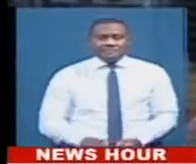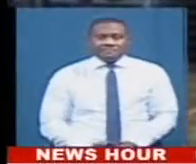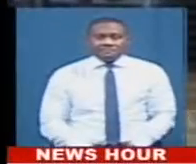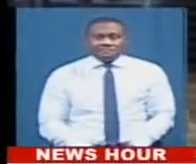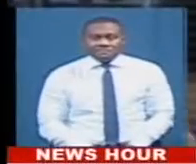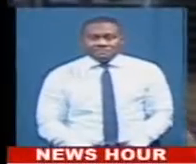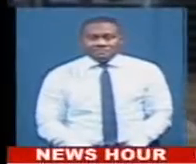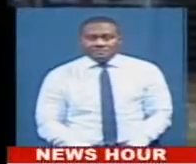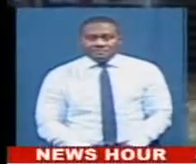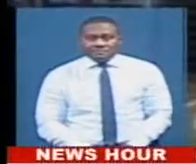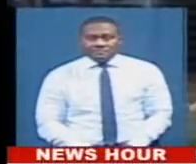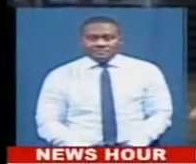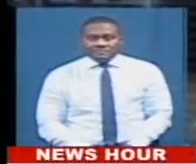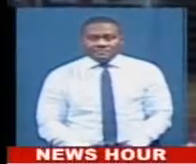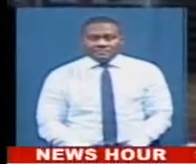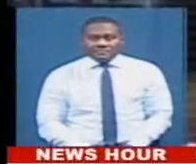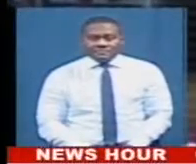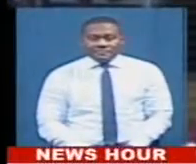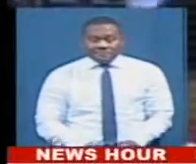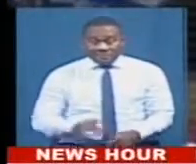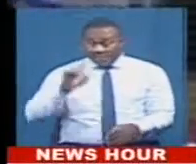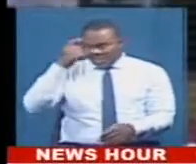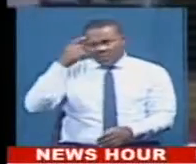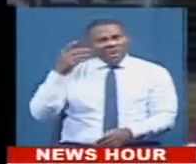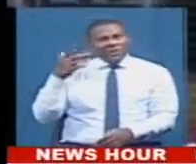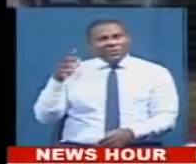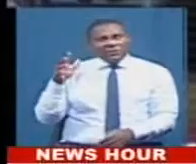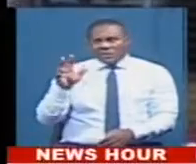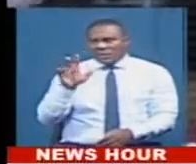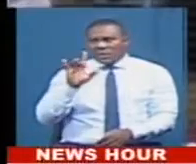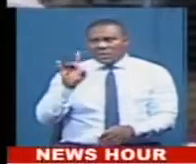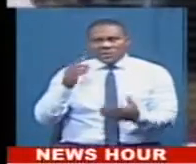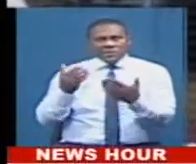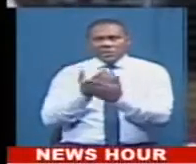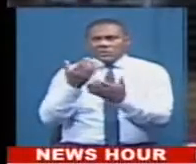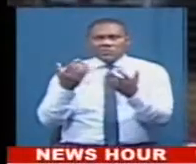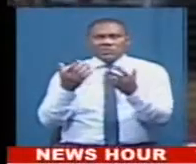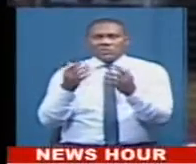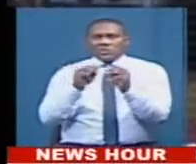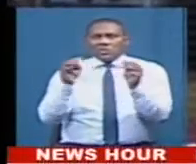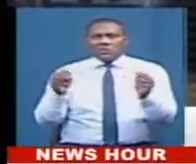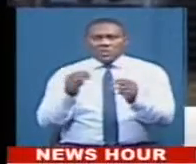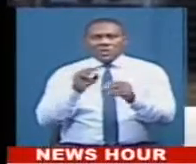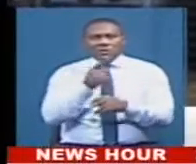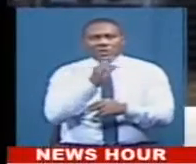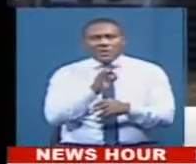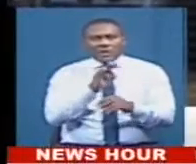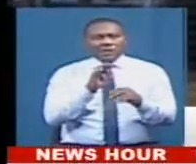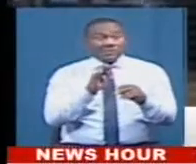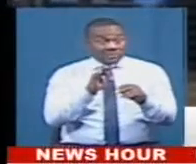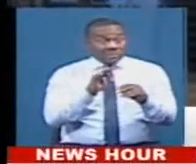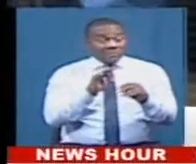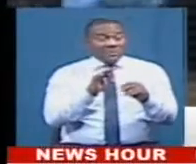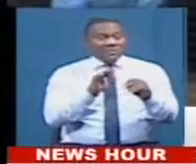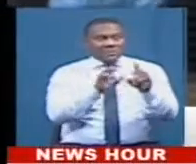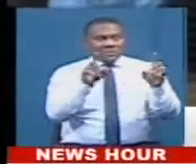So far, government has created 38 new municipal and district assemblies, with additional 29 districts elevated to